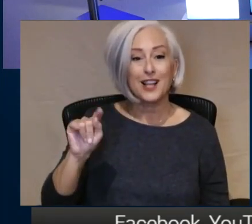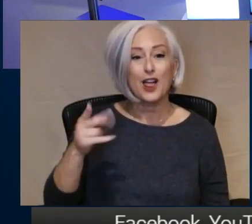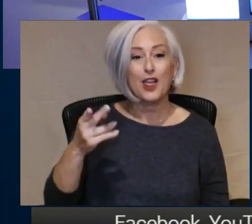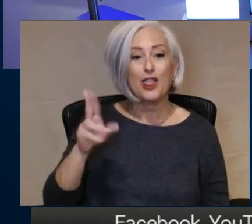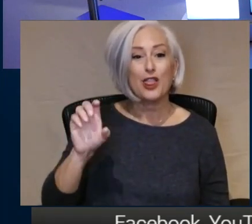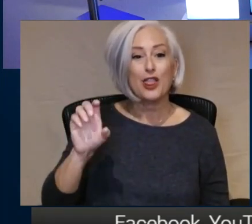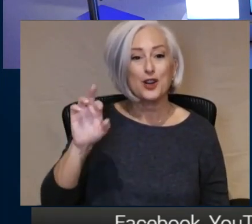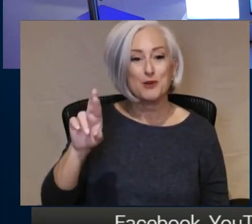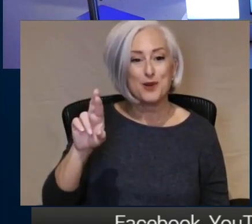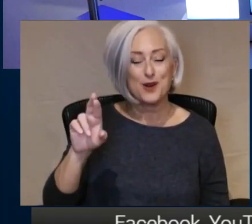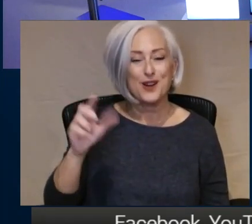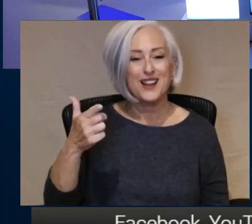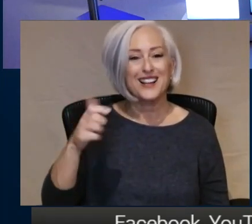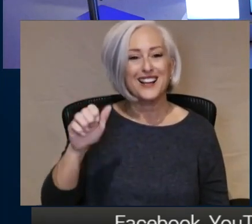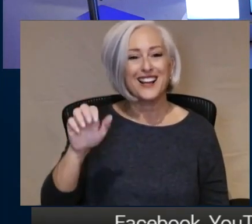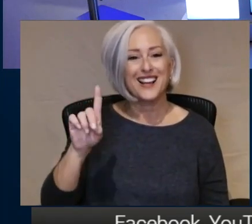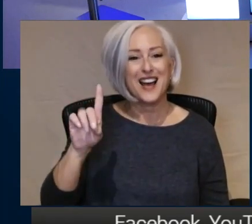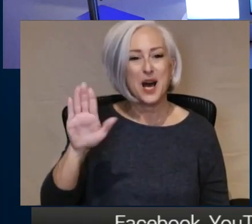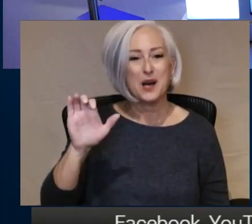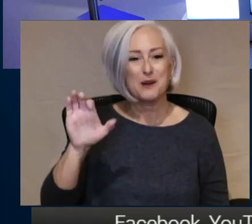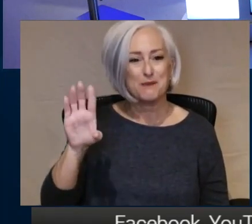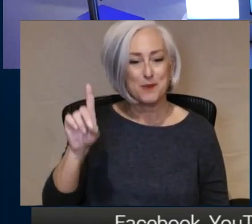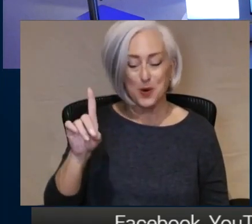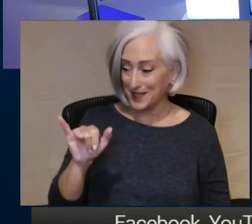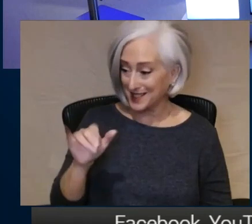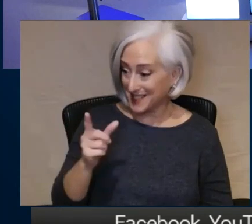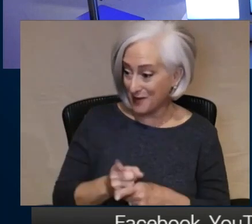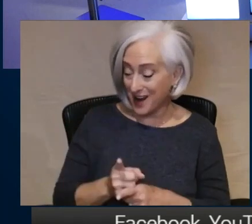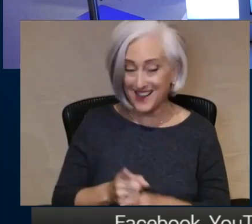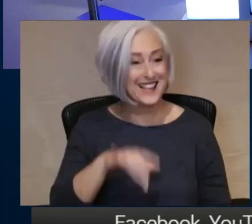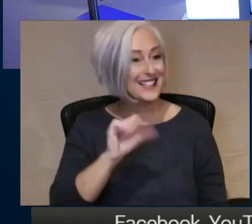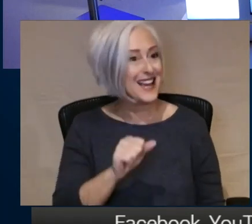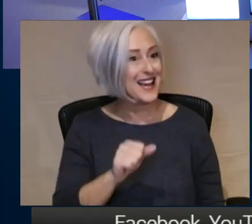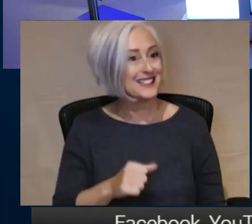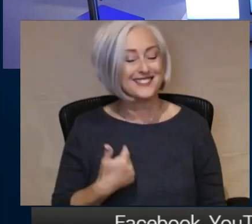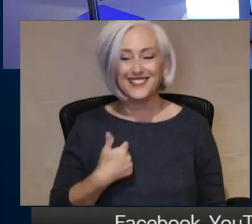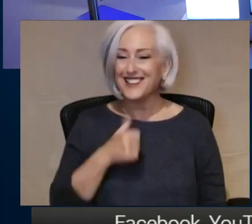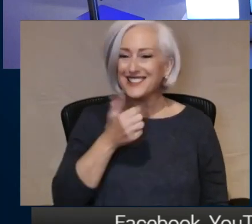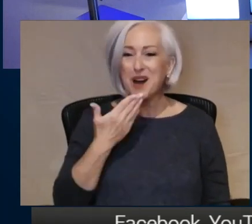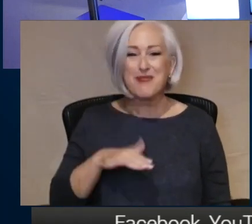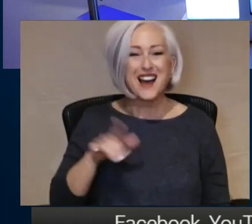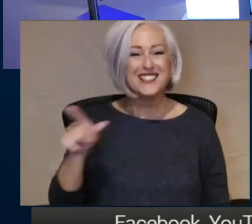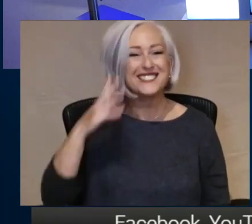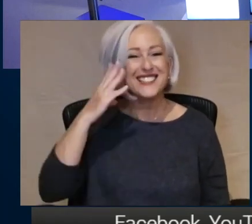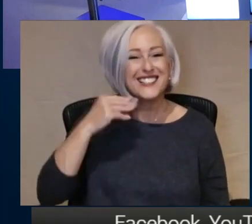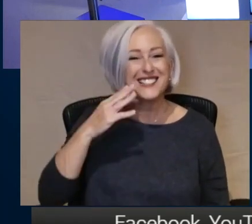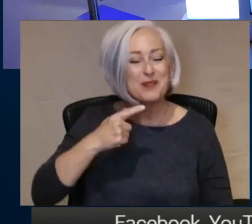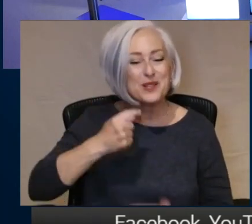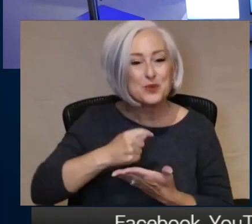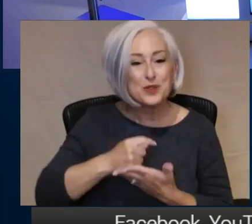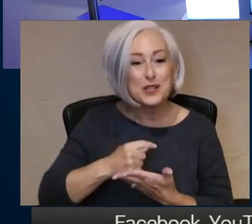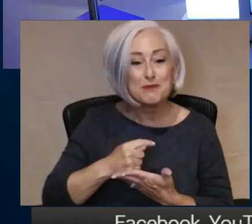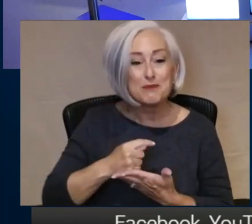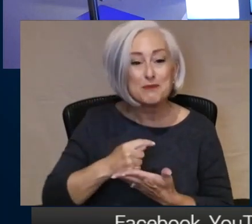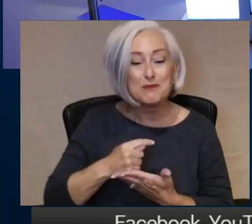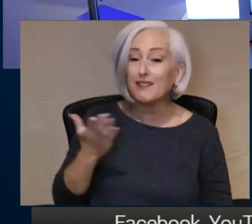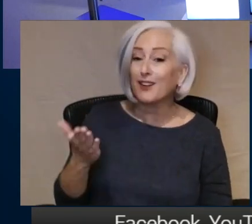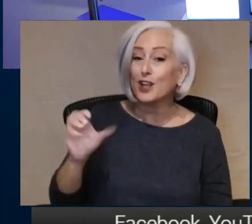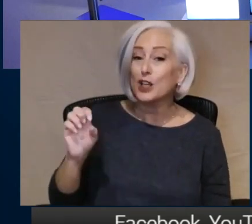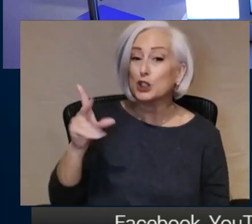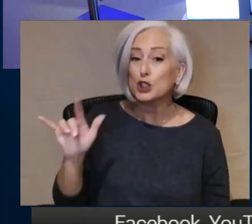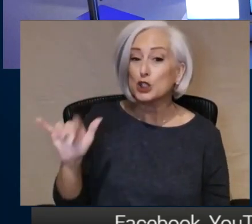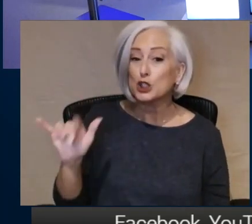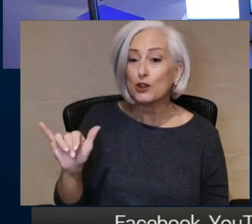patient who has received, not bad for an old guy, received the treatment. Shirley, let's start with you. As we heard from the other